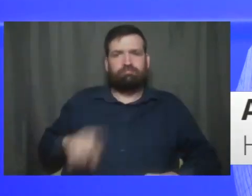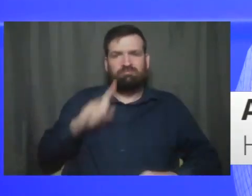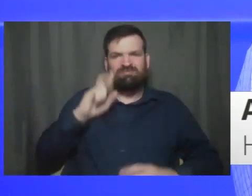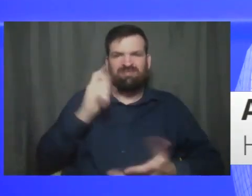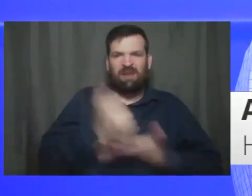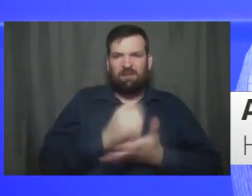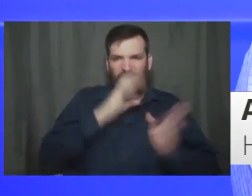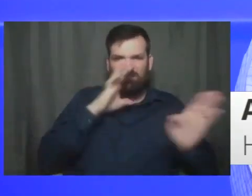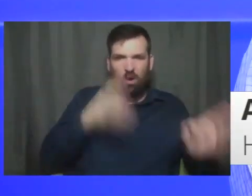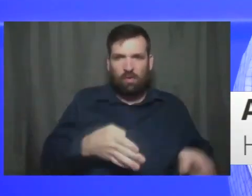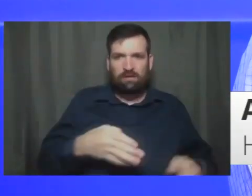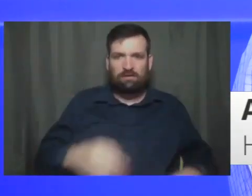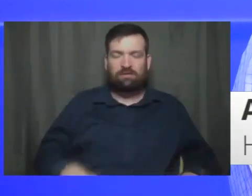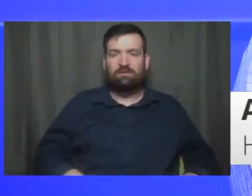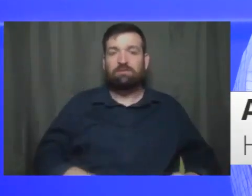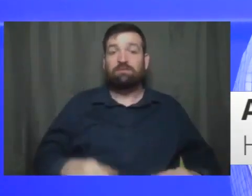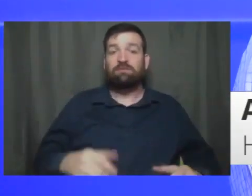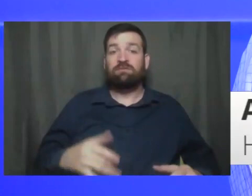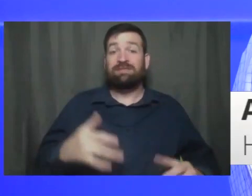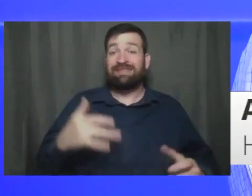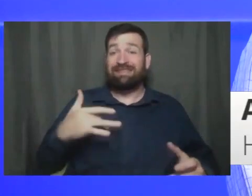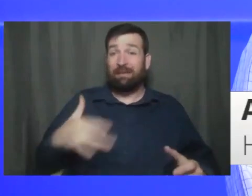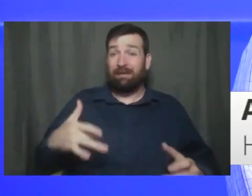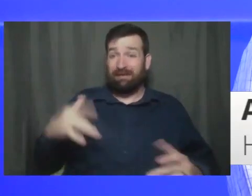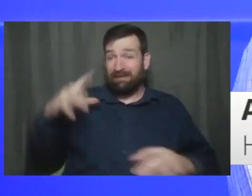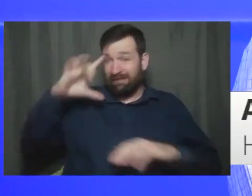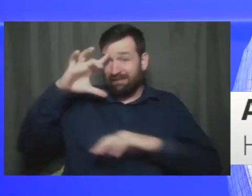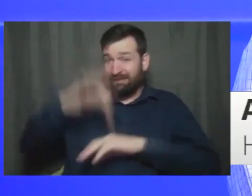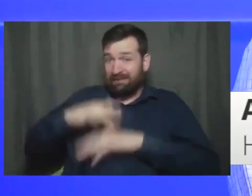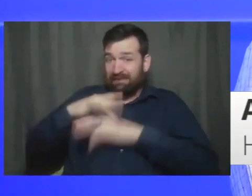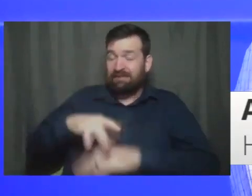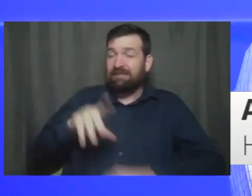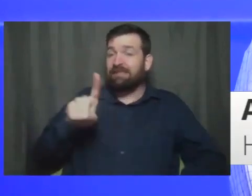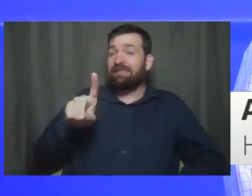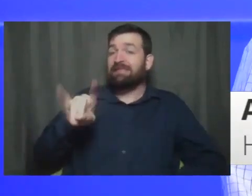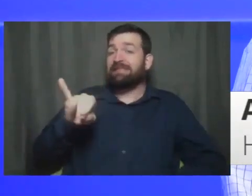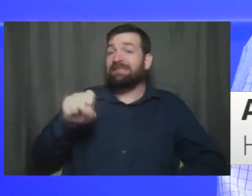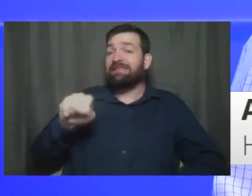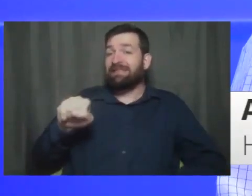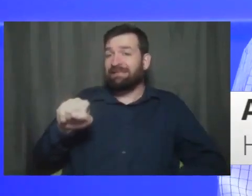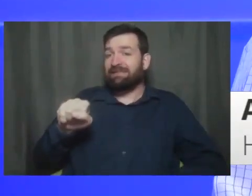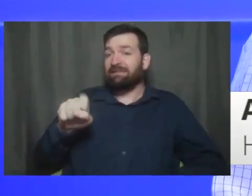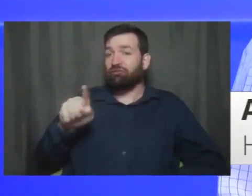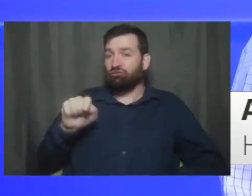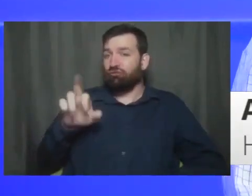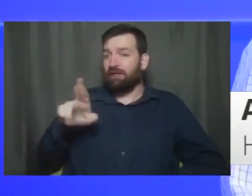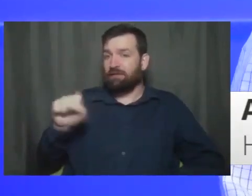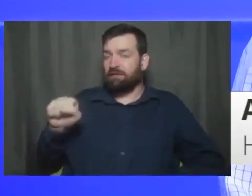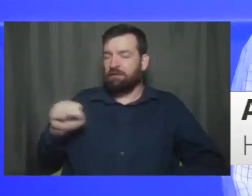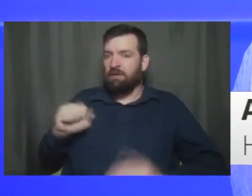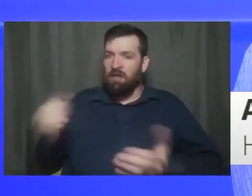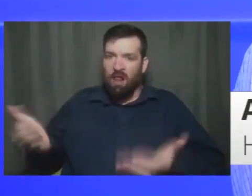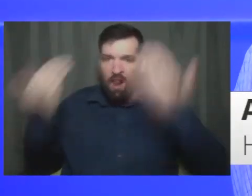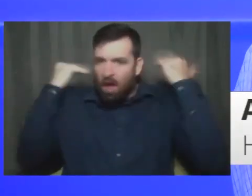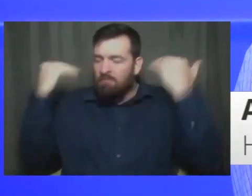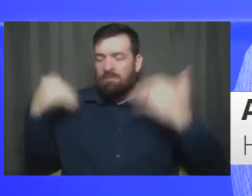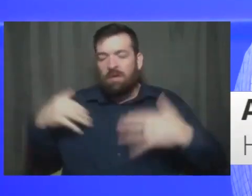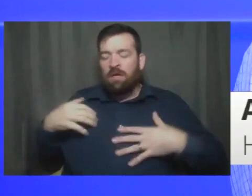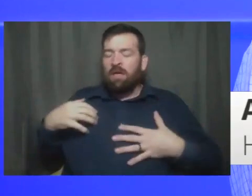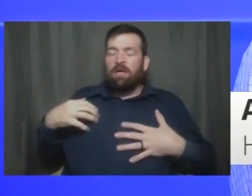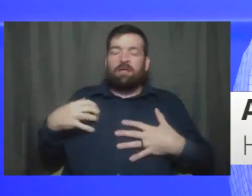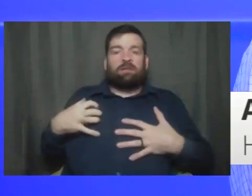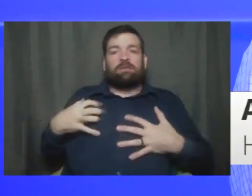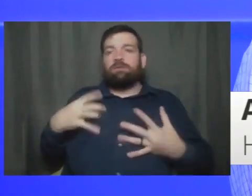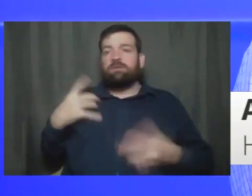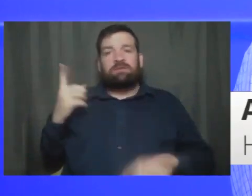usually stress about is distress, right? Where we are overwhelmed and we feel like we just can't handle all that's coming